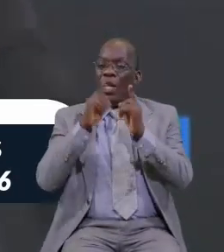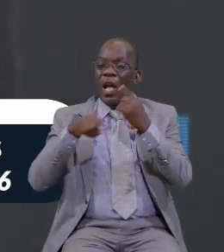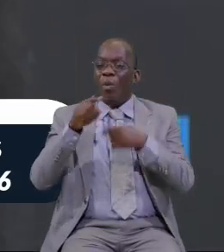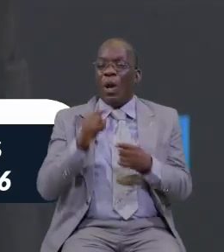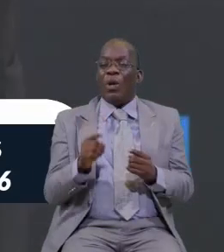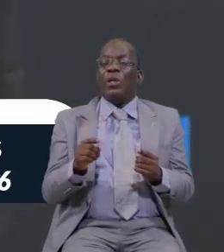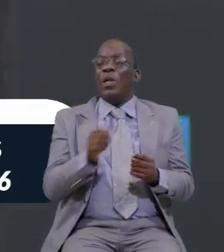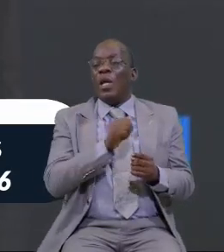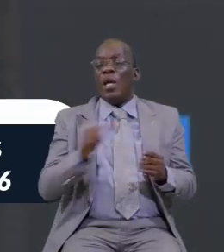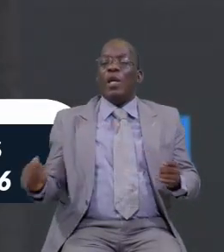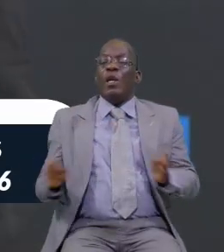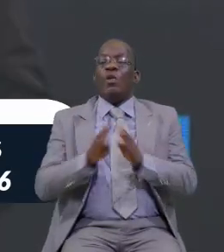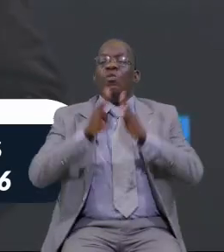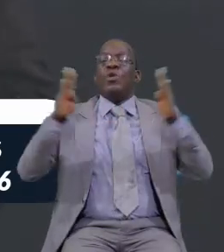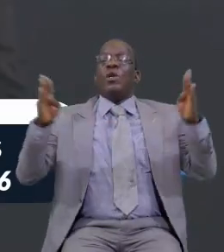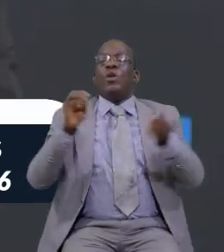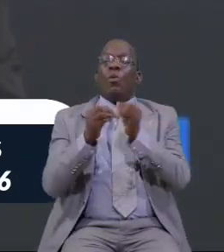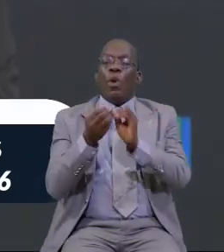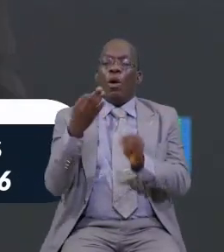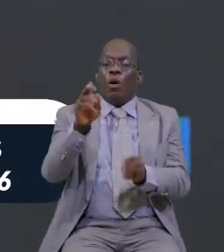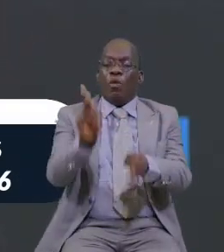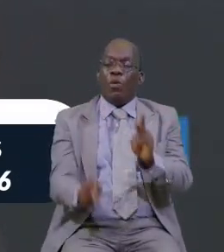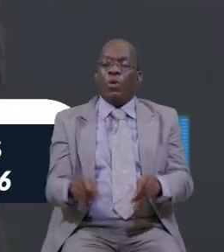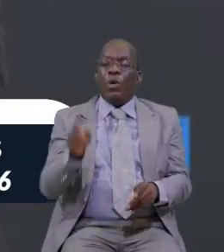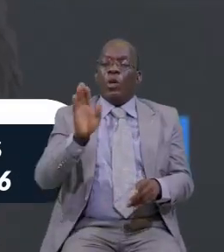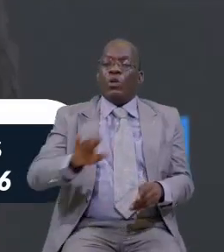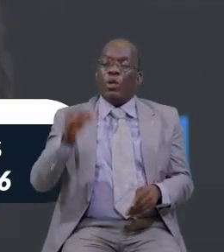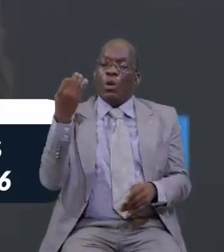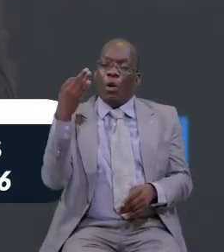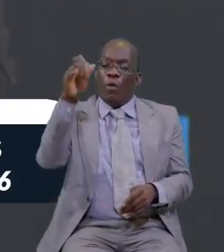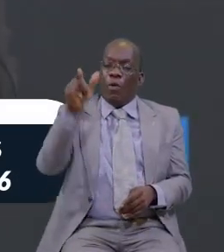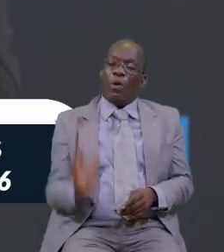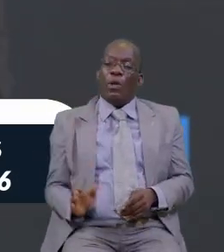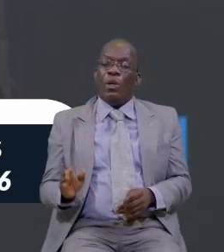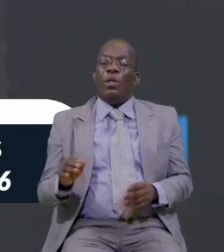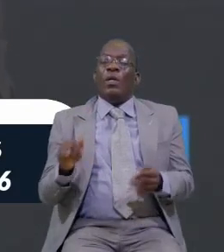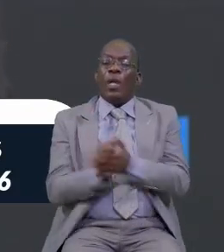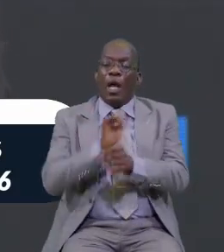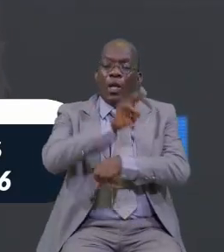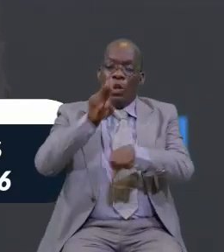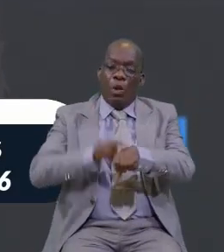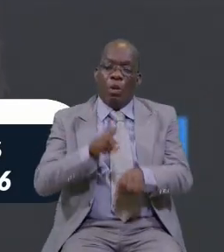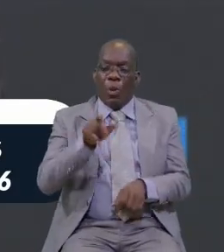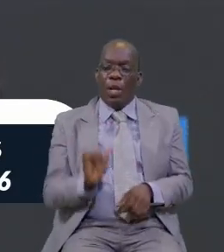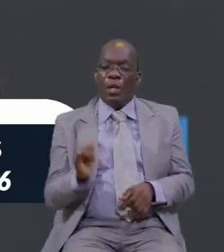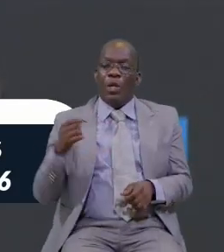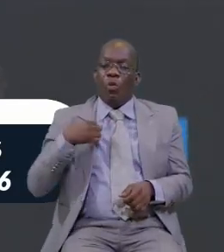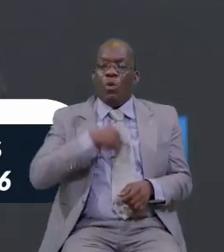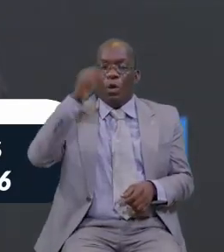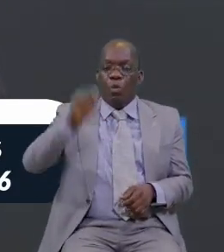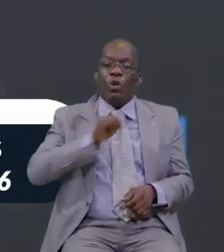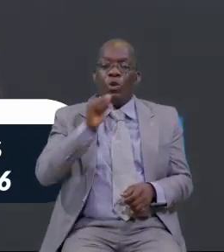large congregation of the children of God, that normally we should not sin.